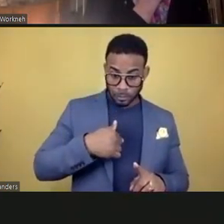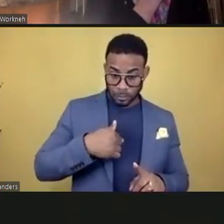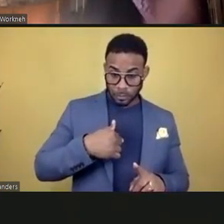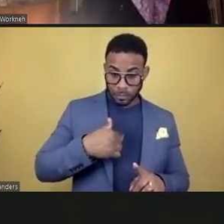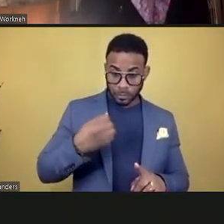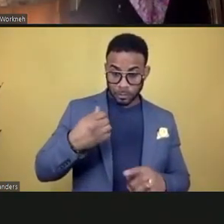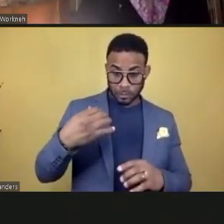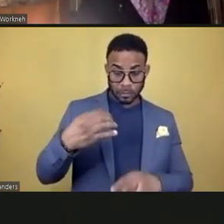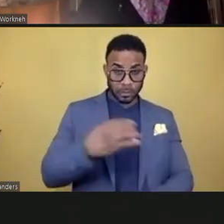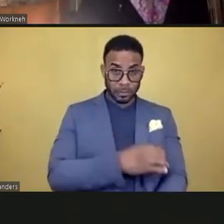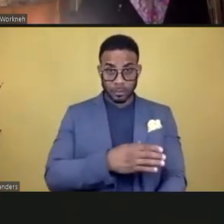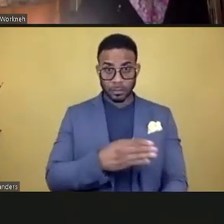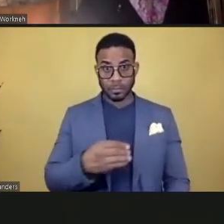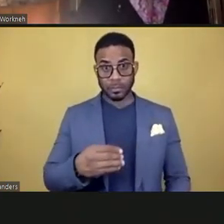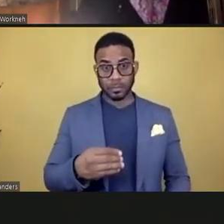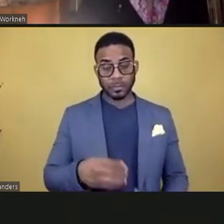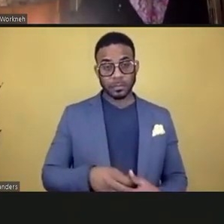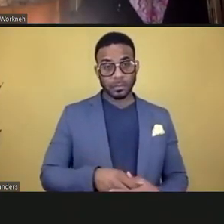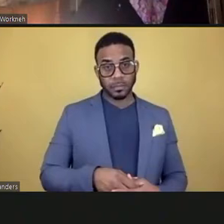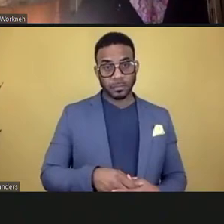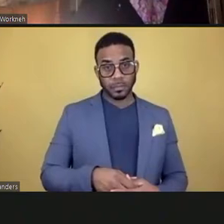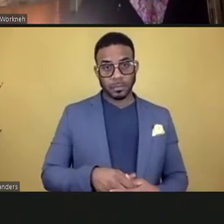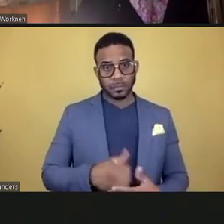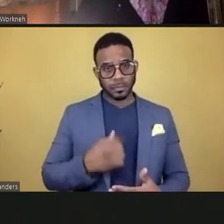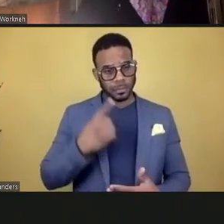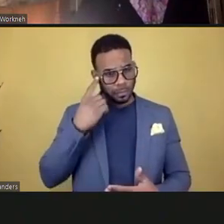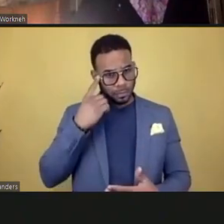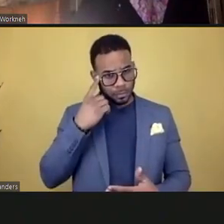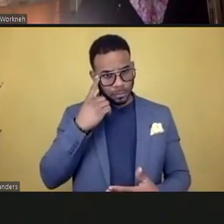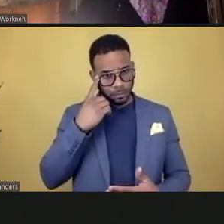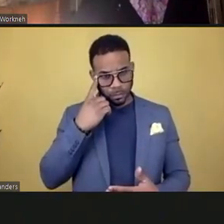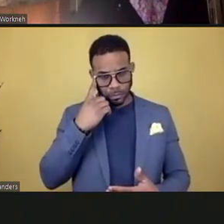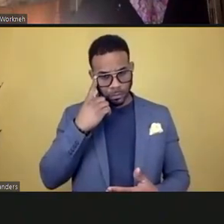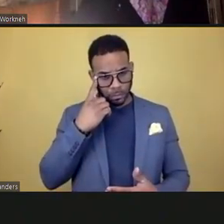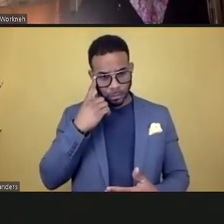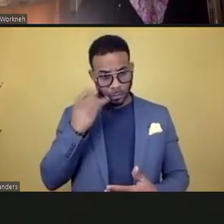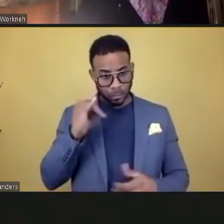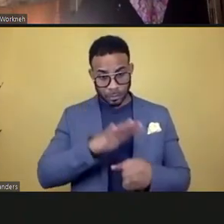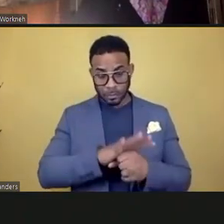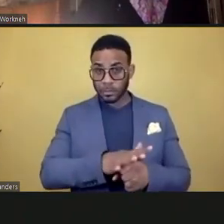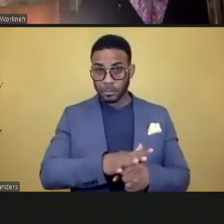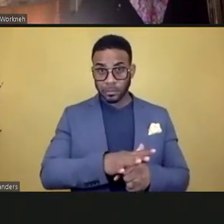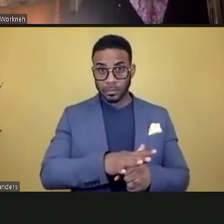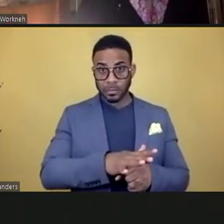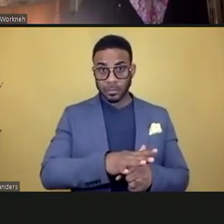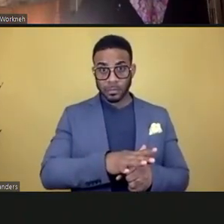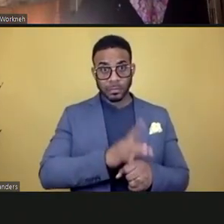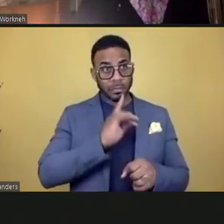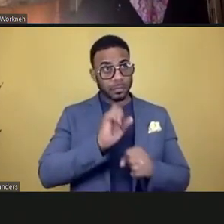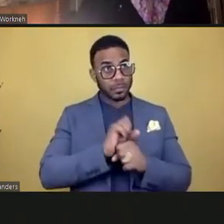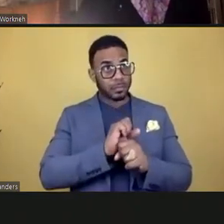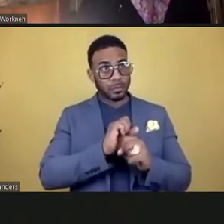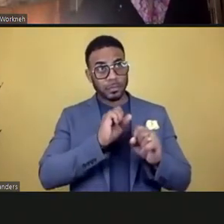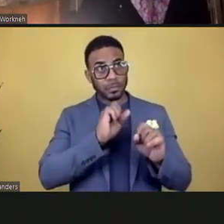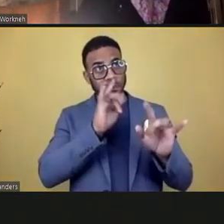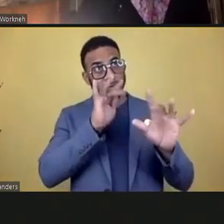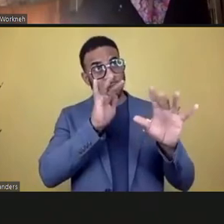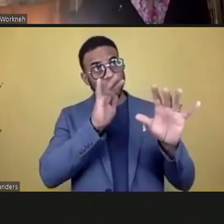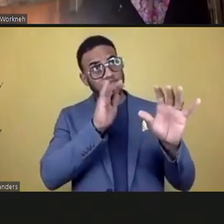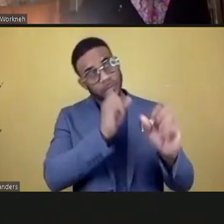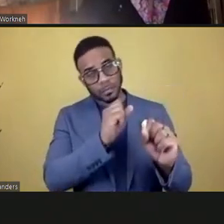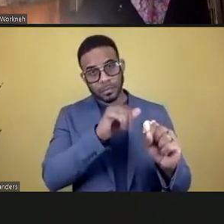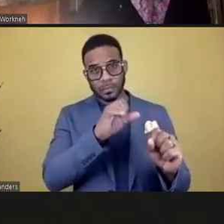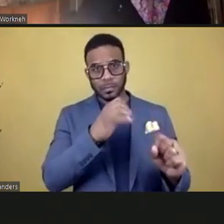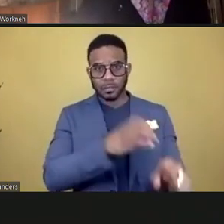power. And I think, you know, like COVID-19 has really crystallized this